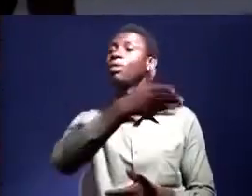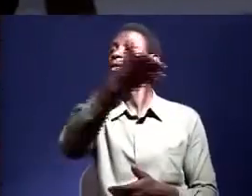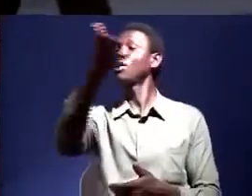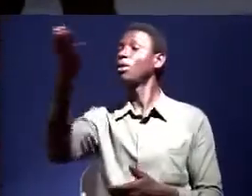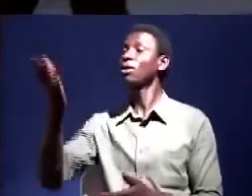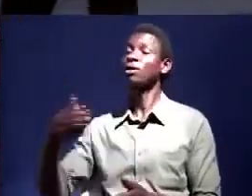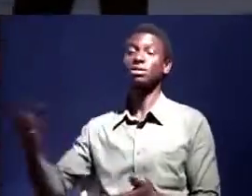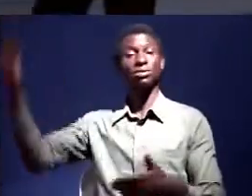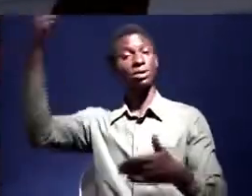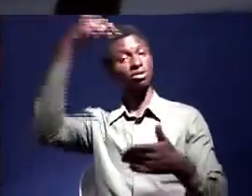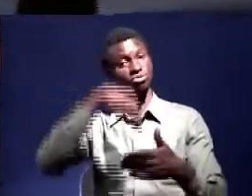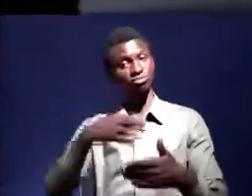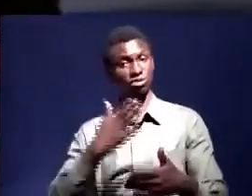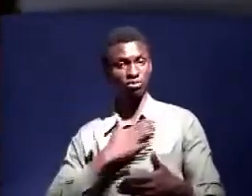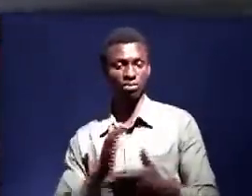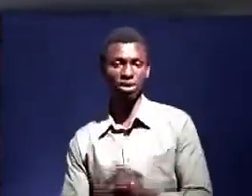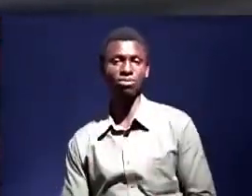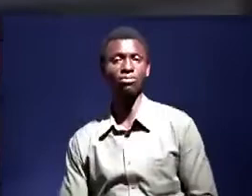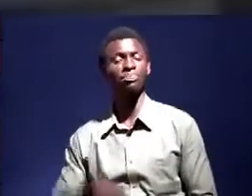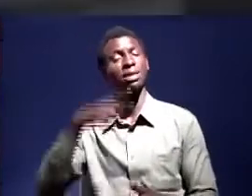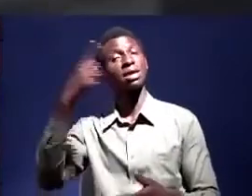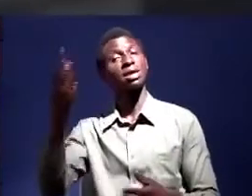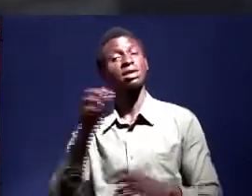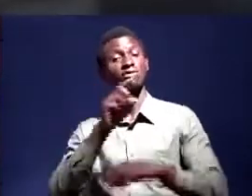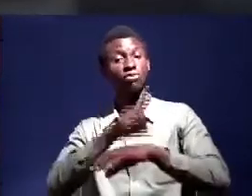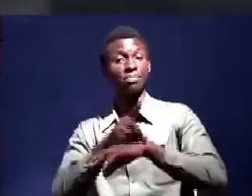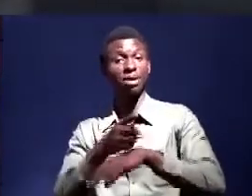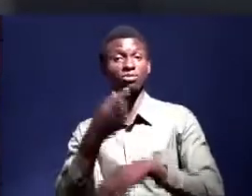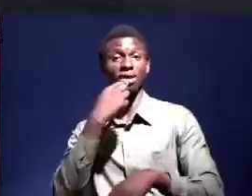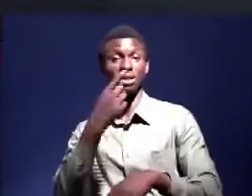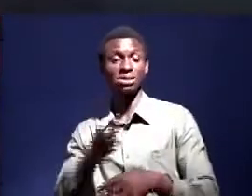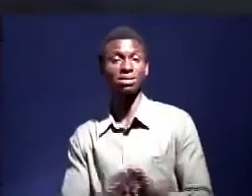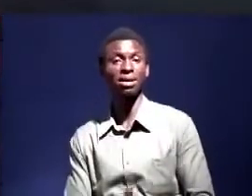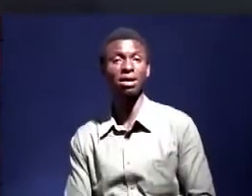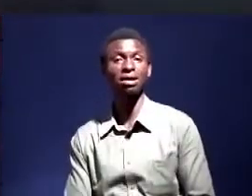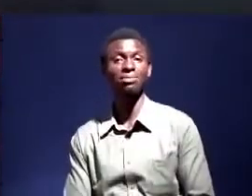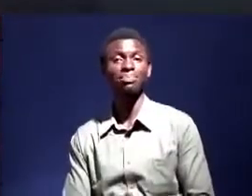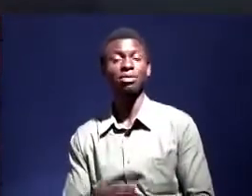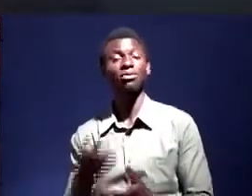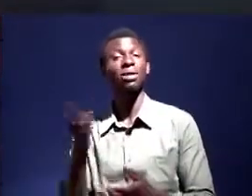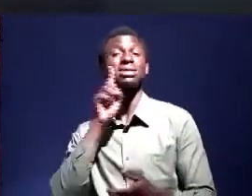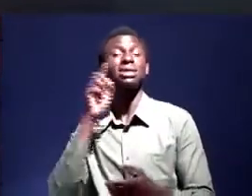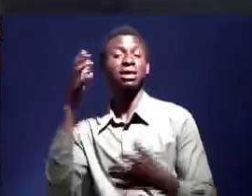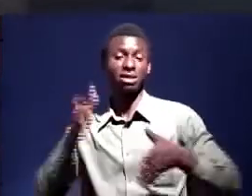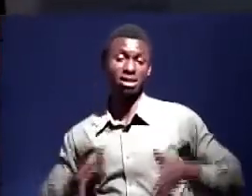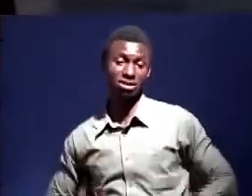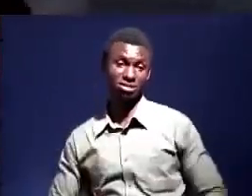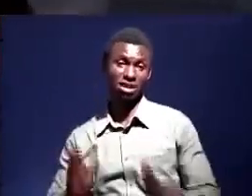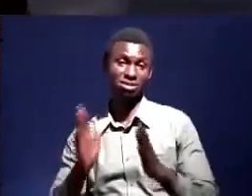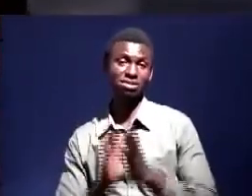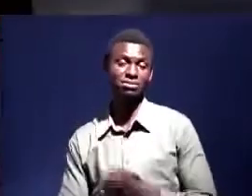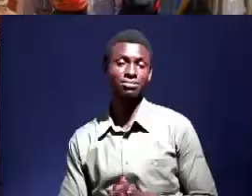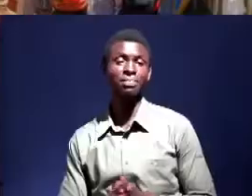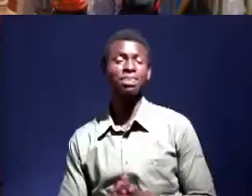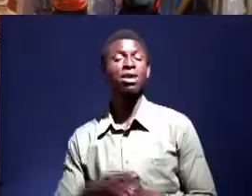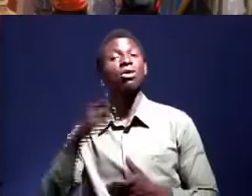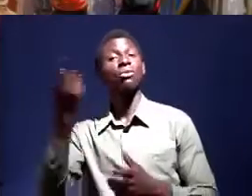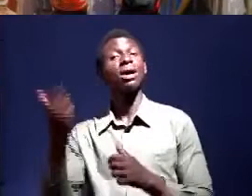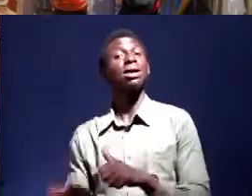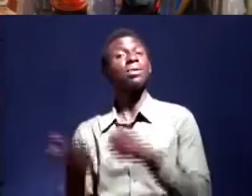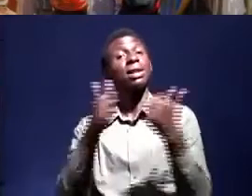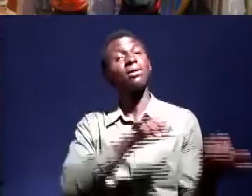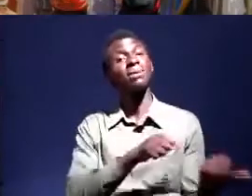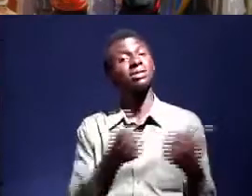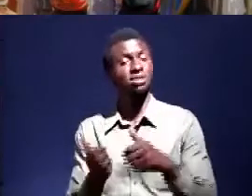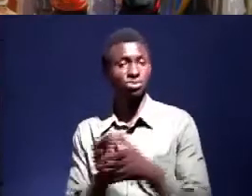So Peter says, in every generation, those that are baptized will